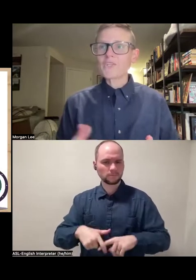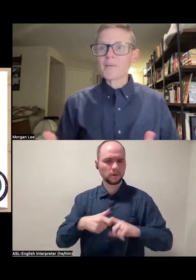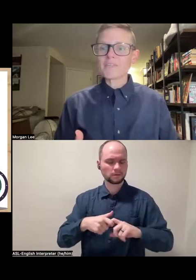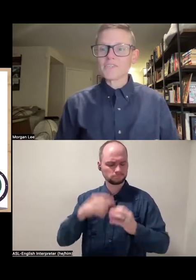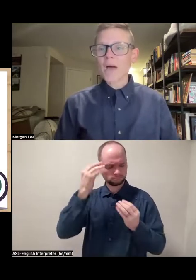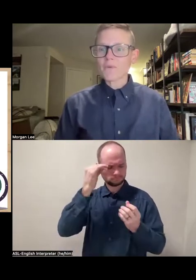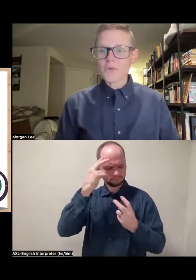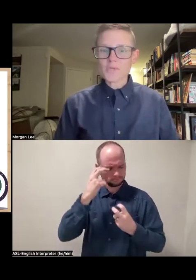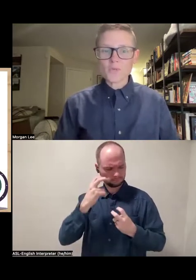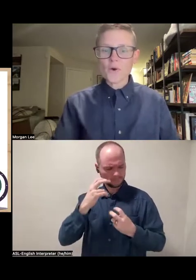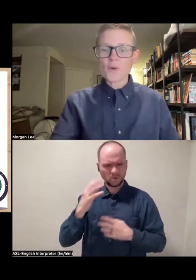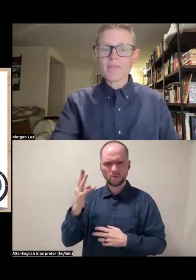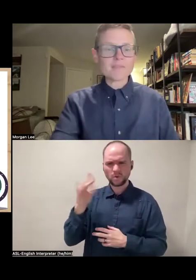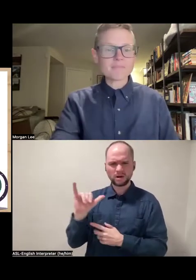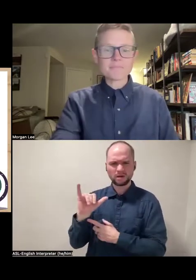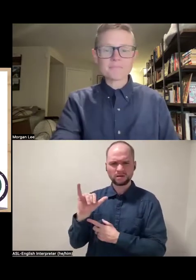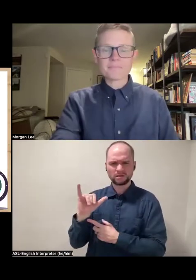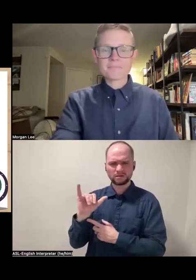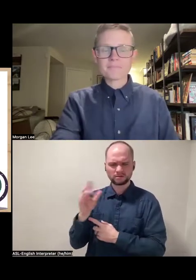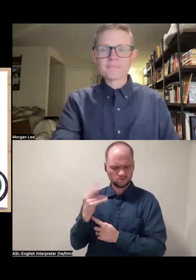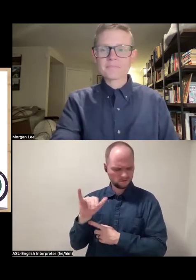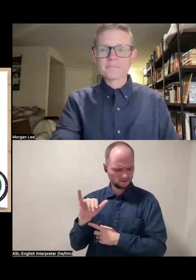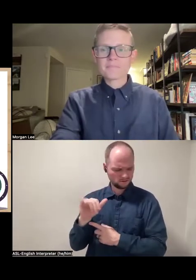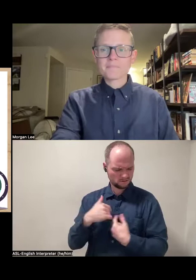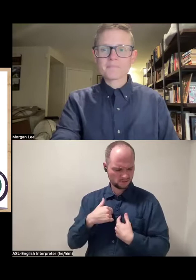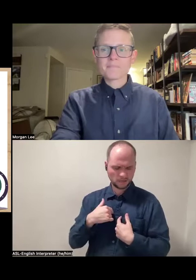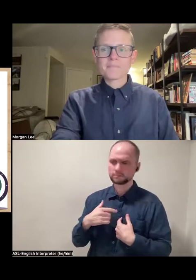and a good time to chat with those that you work with.